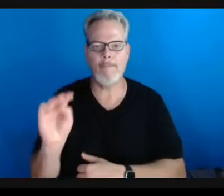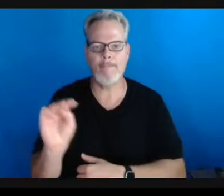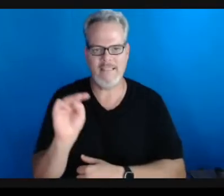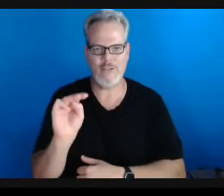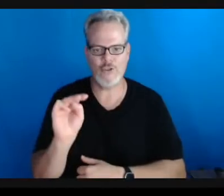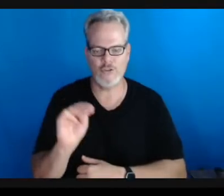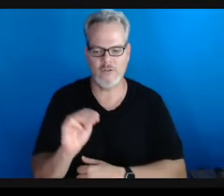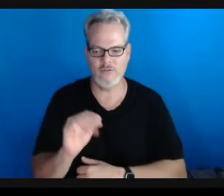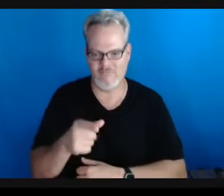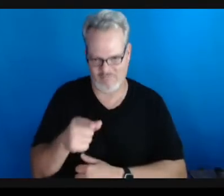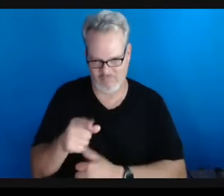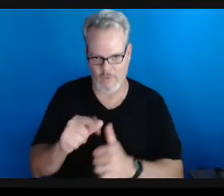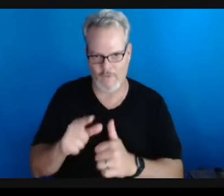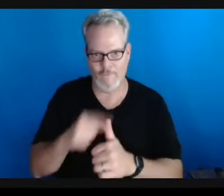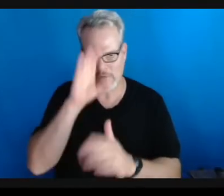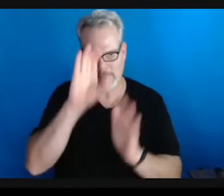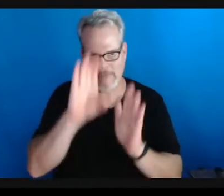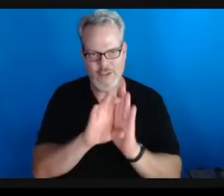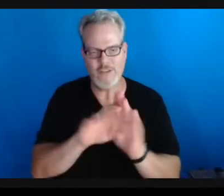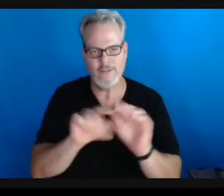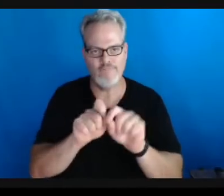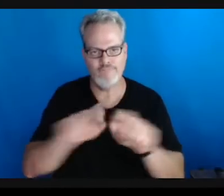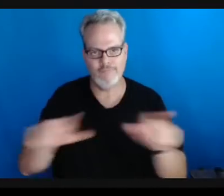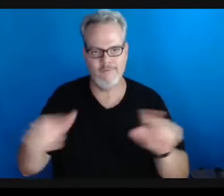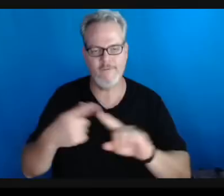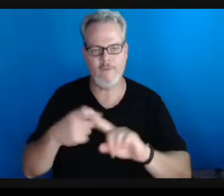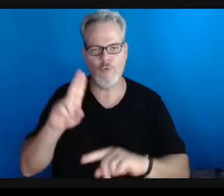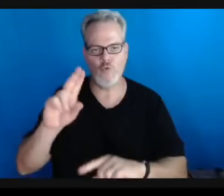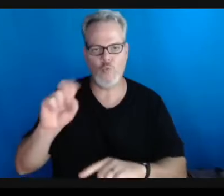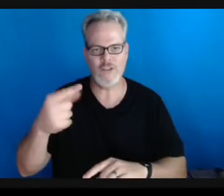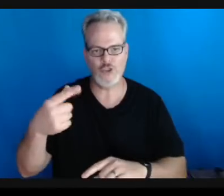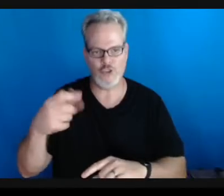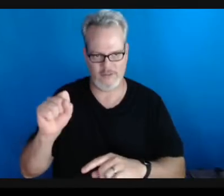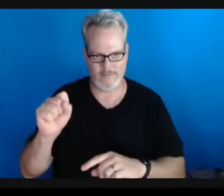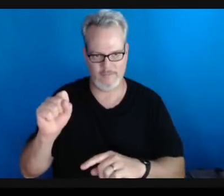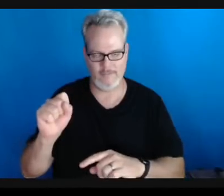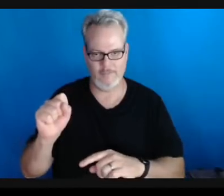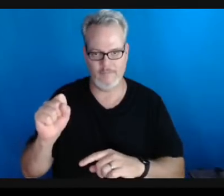set of images from the USGS. The second of 3 here,